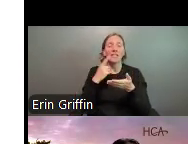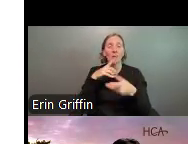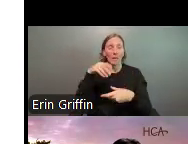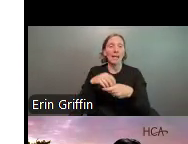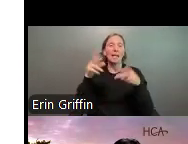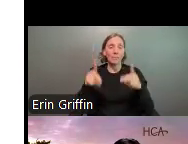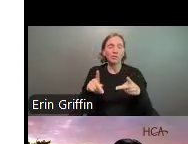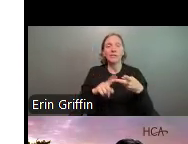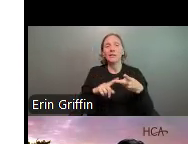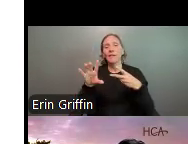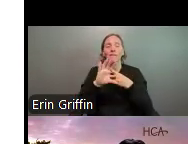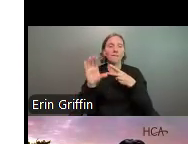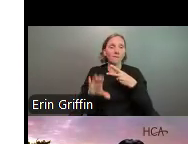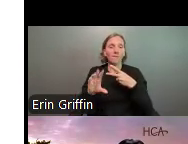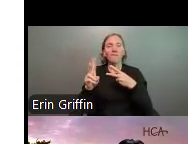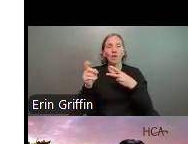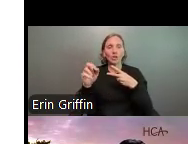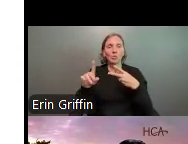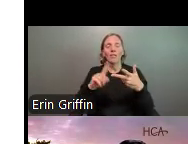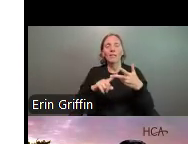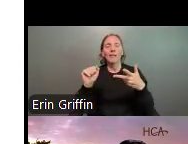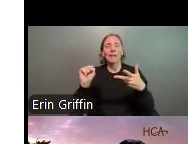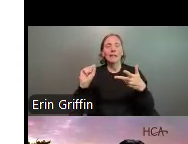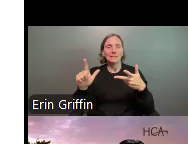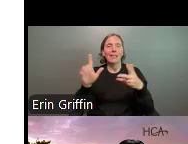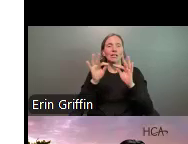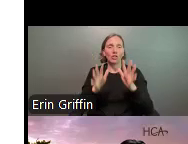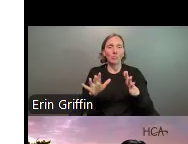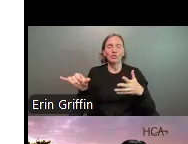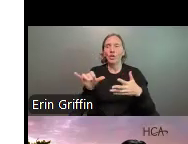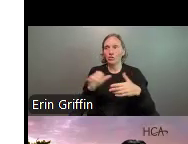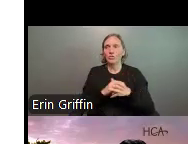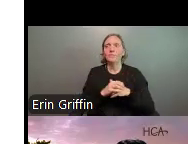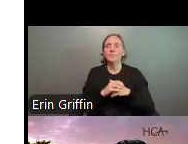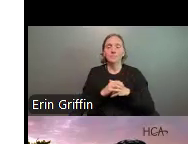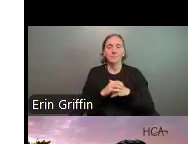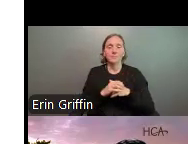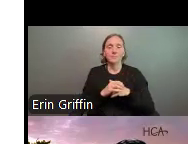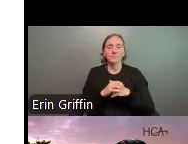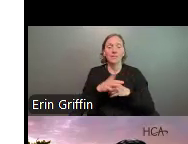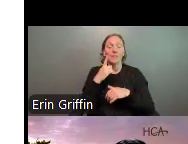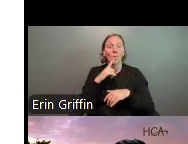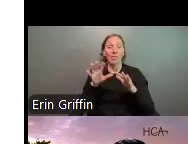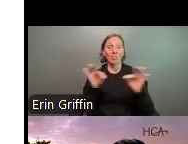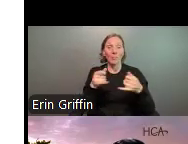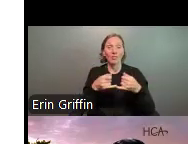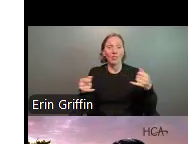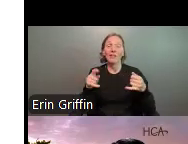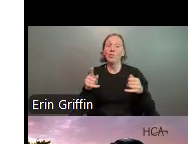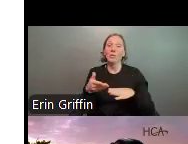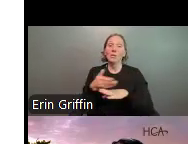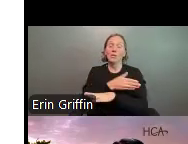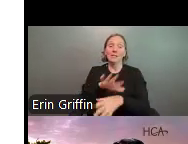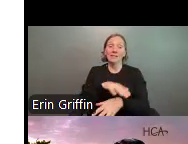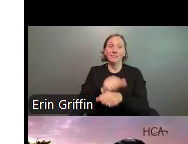virtual interpretation, and American Sign Language interpreters. Please make sure that in terms of language line, you are pre-scheduling those